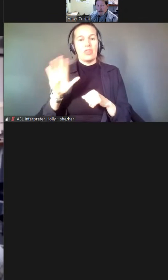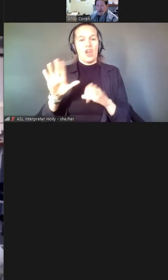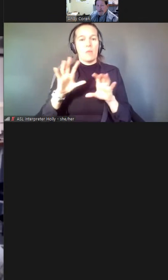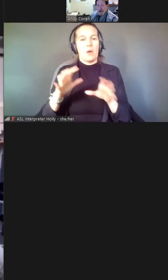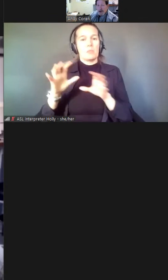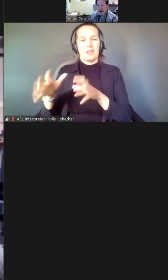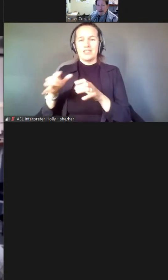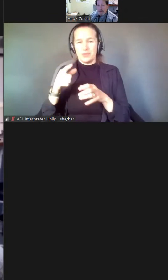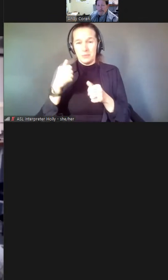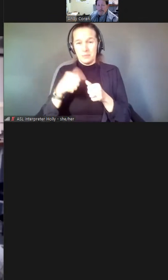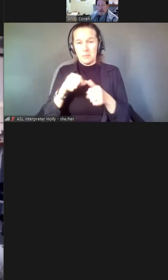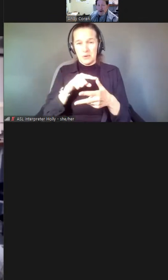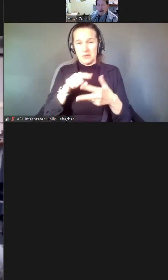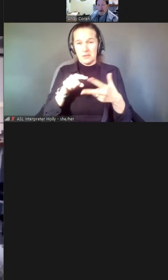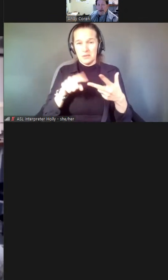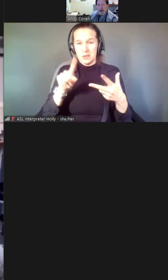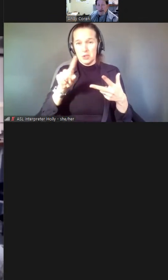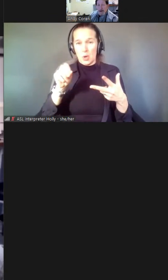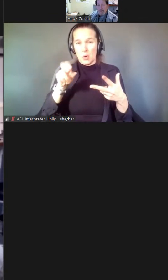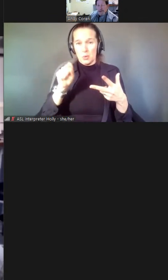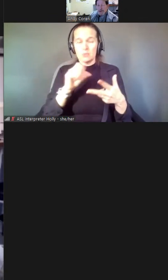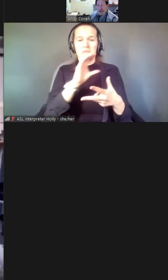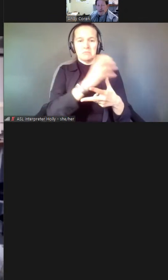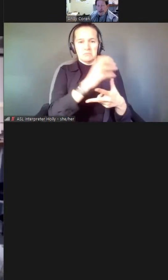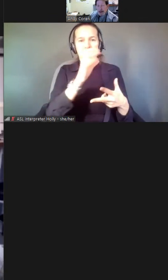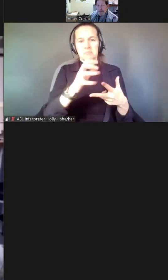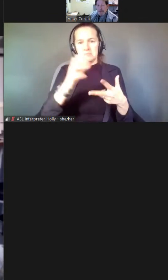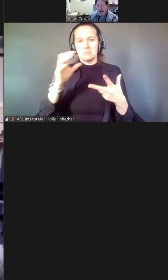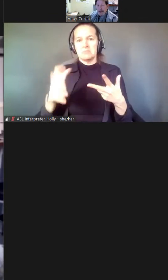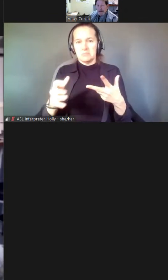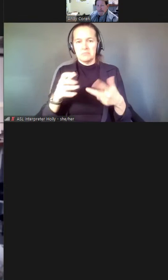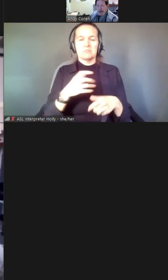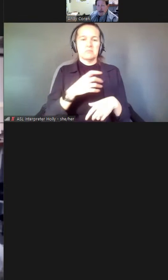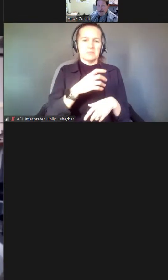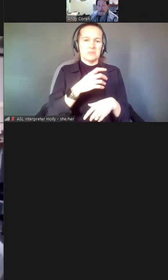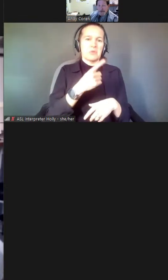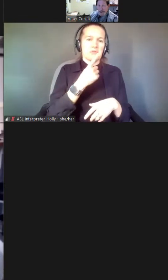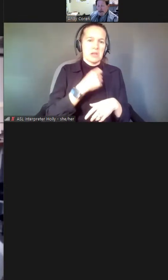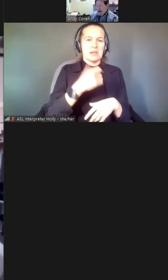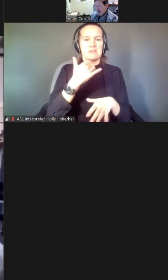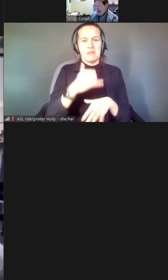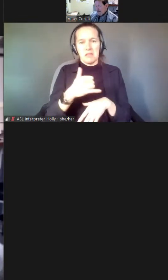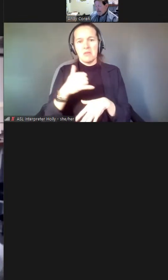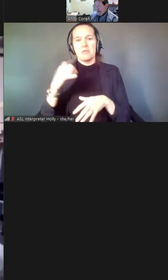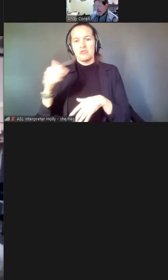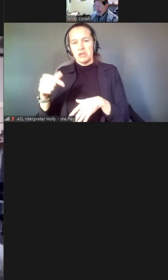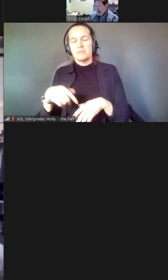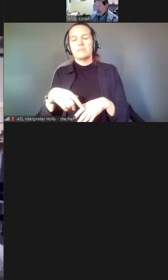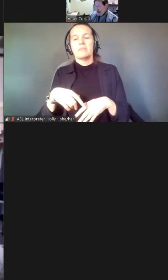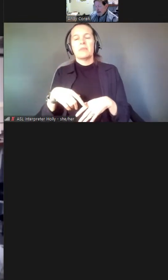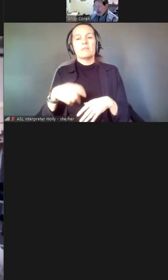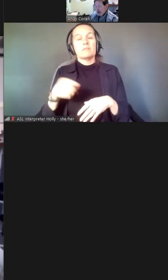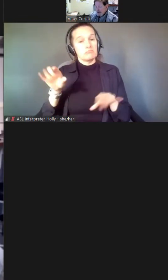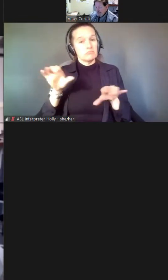those zones I was talking about before. They're doing a good job. Because of their